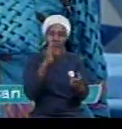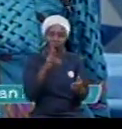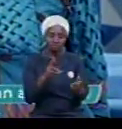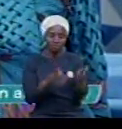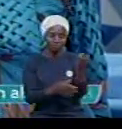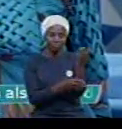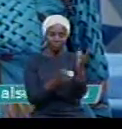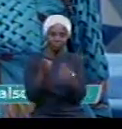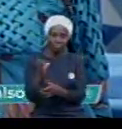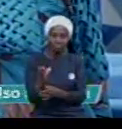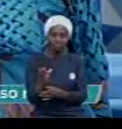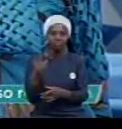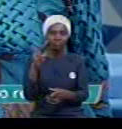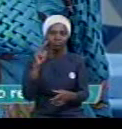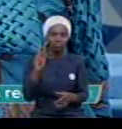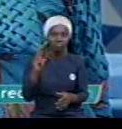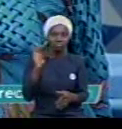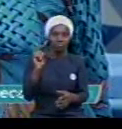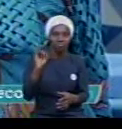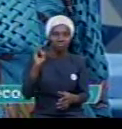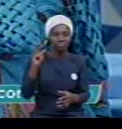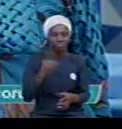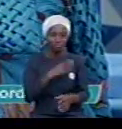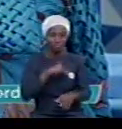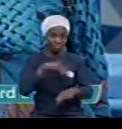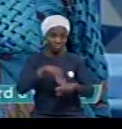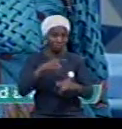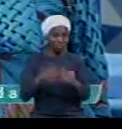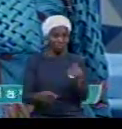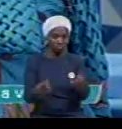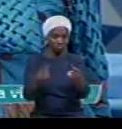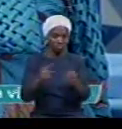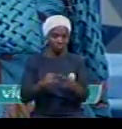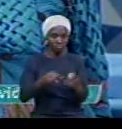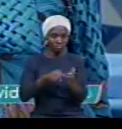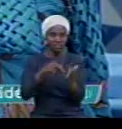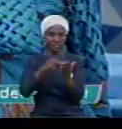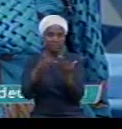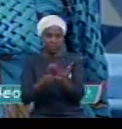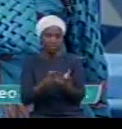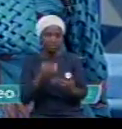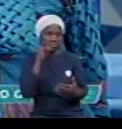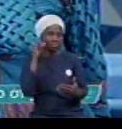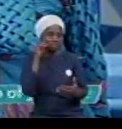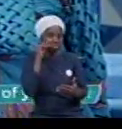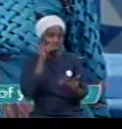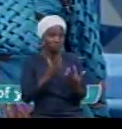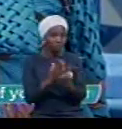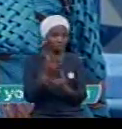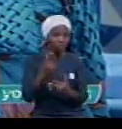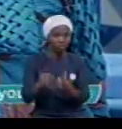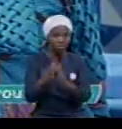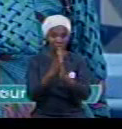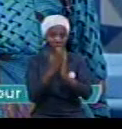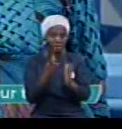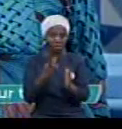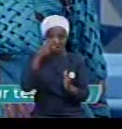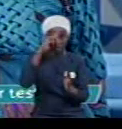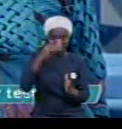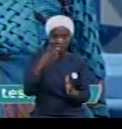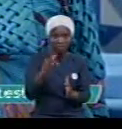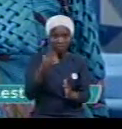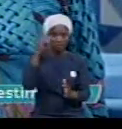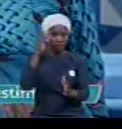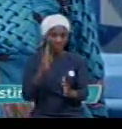all her hands. And eventually, she came to this crusade. She said, yesterday, during the prayer of the man of God, the